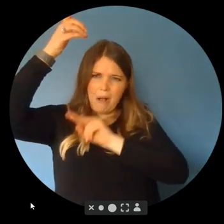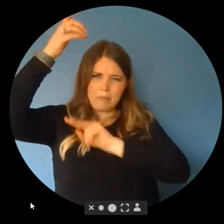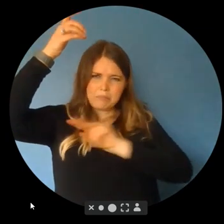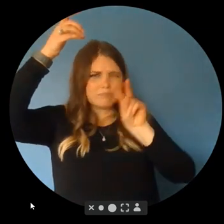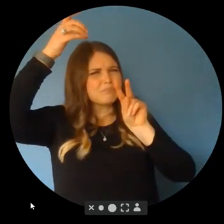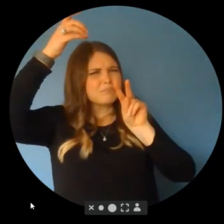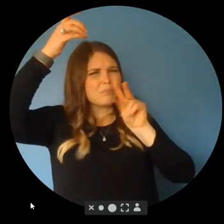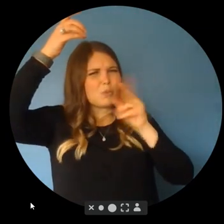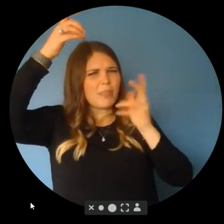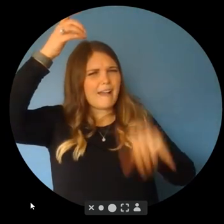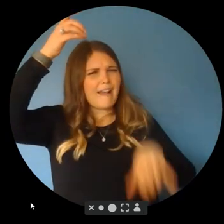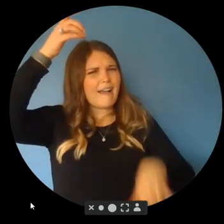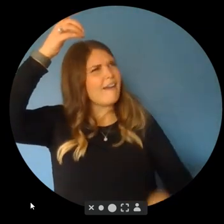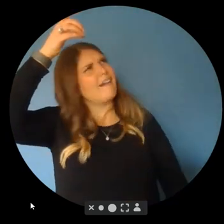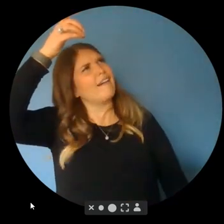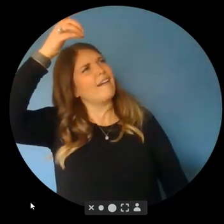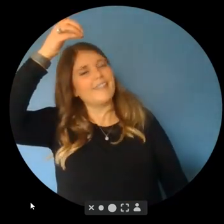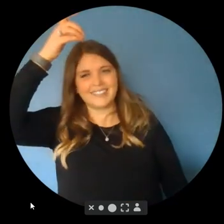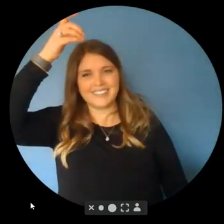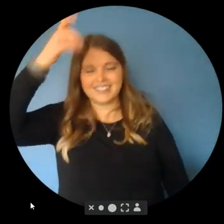bucket.